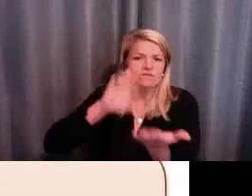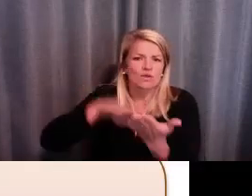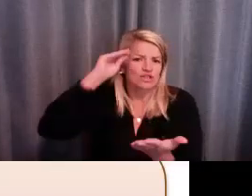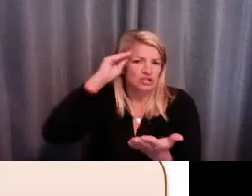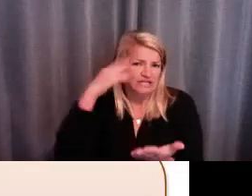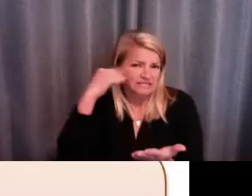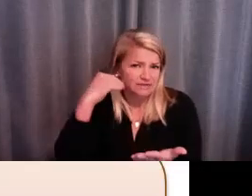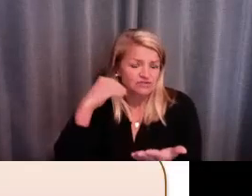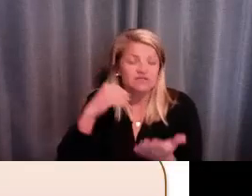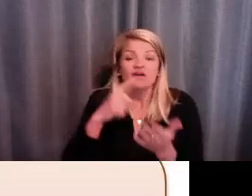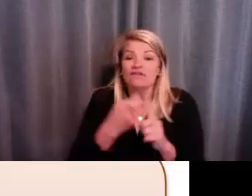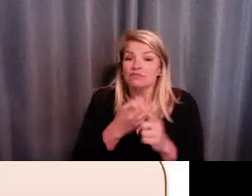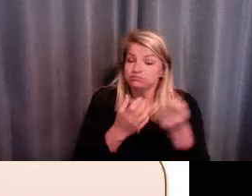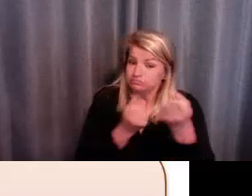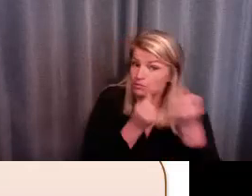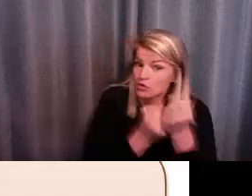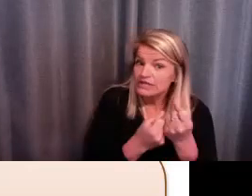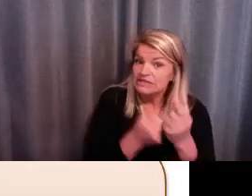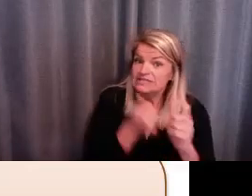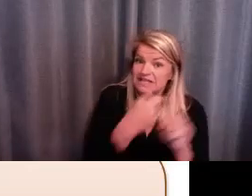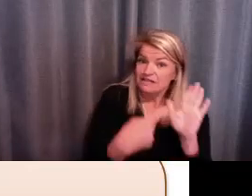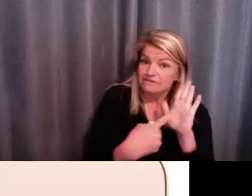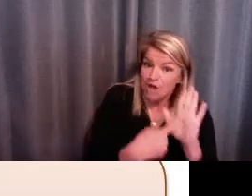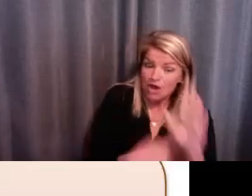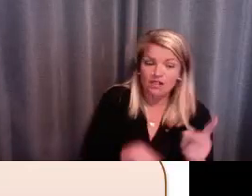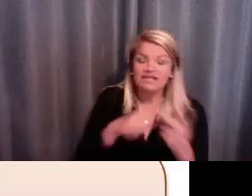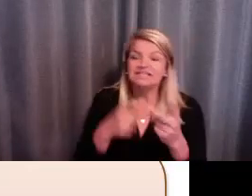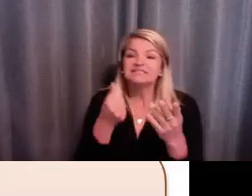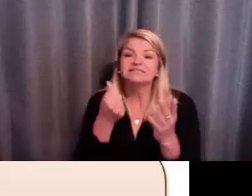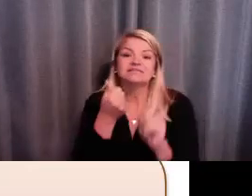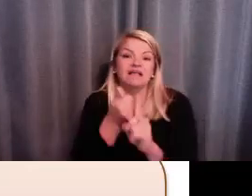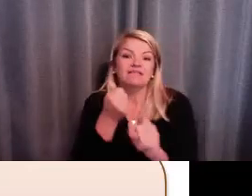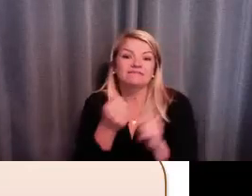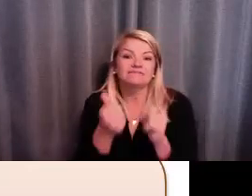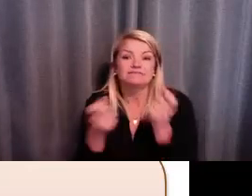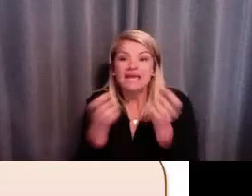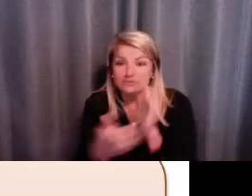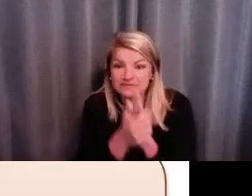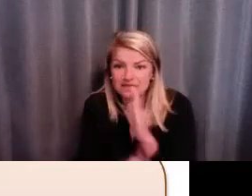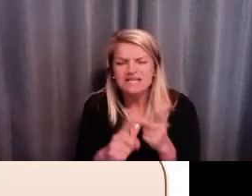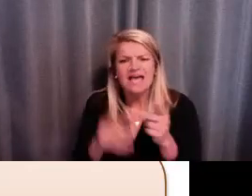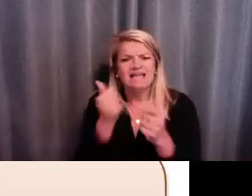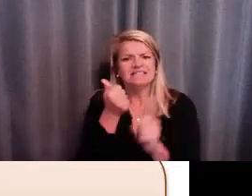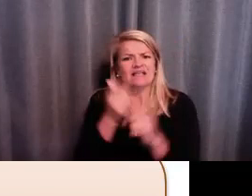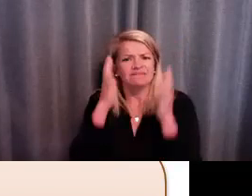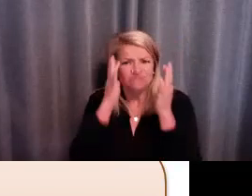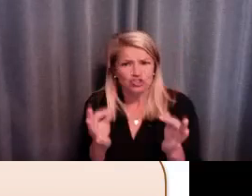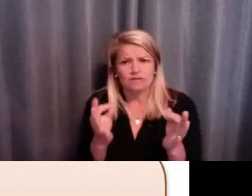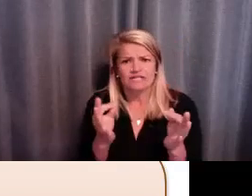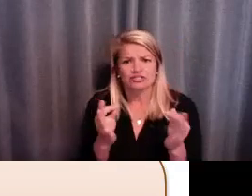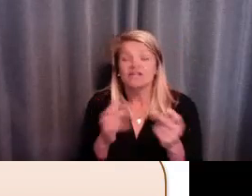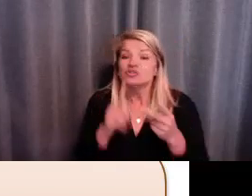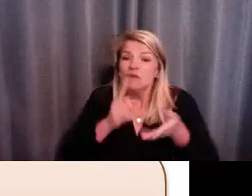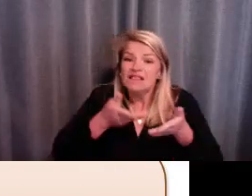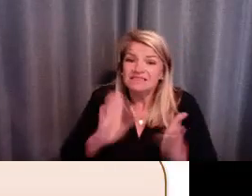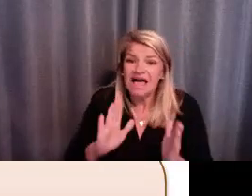through promoting self-modeling, self-management skills, as well as self-determination skill that really allows students to